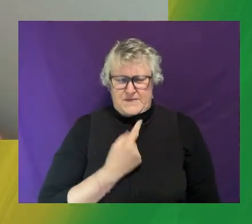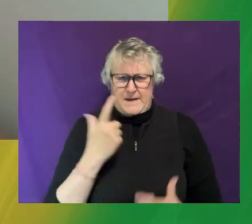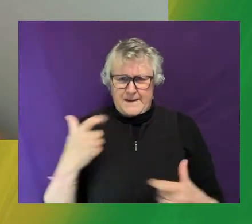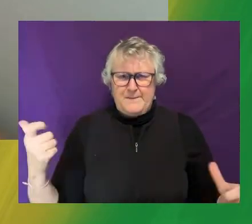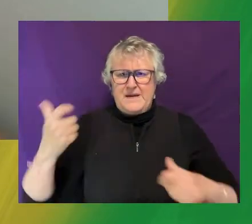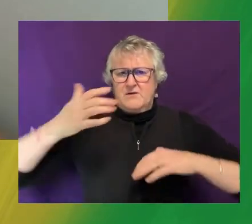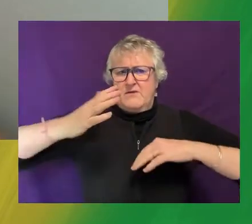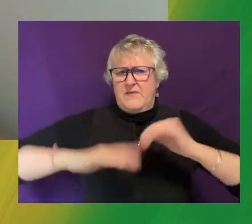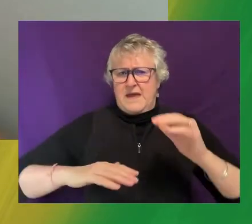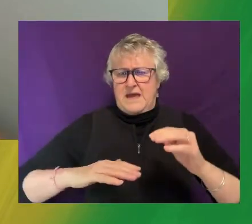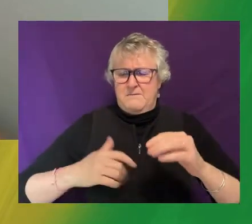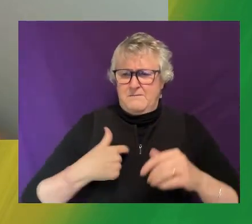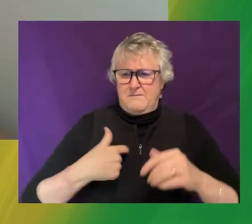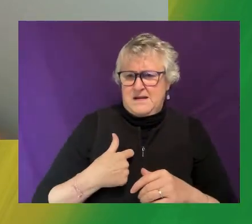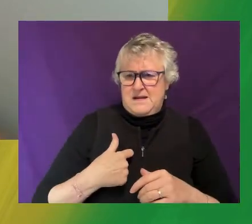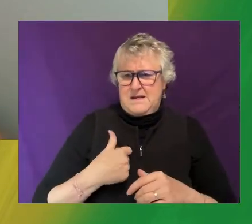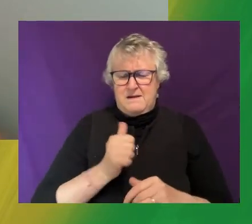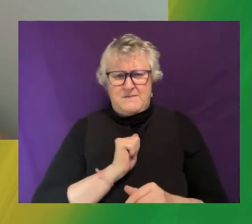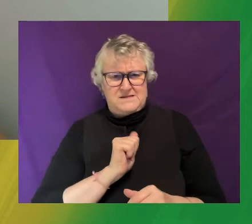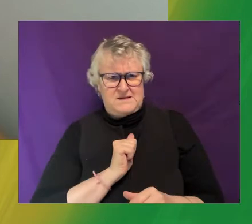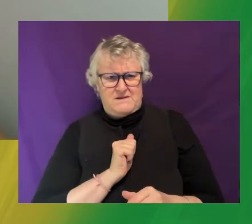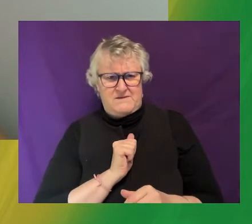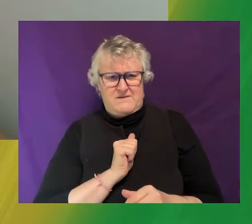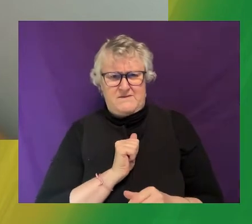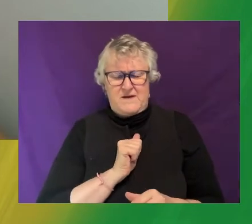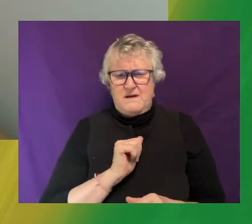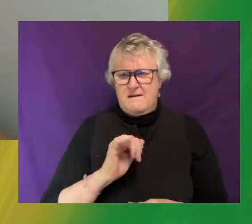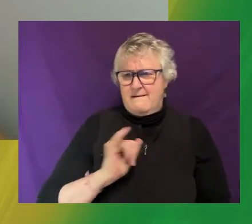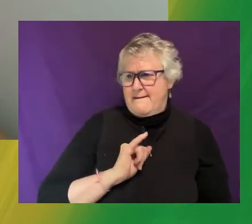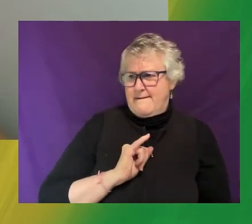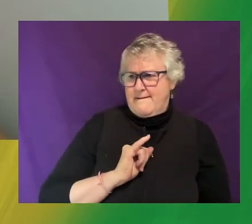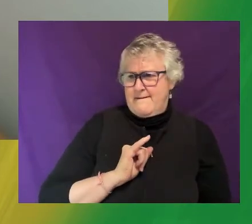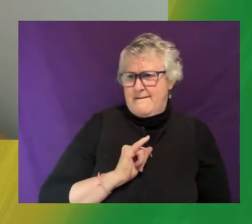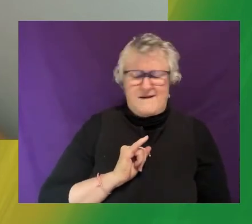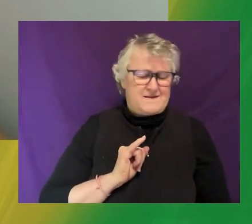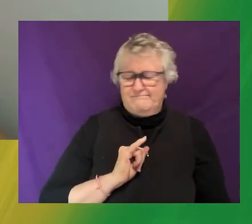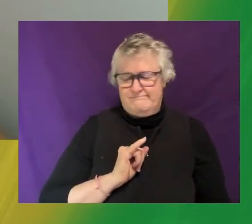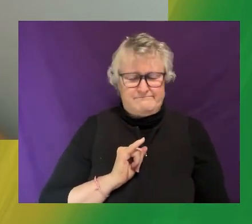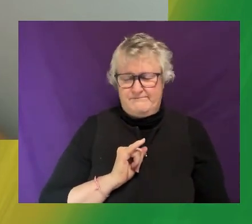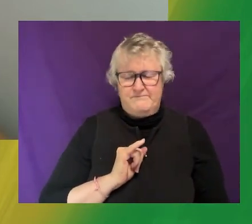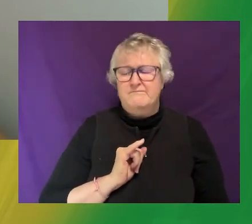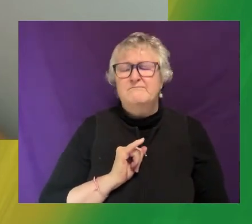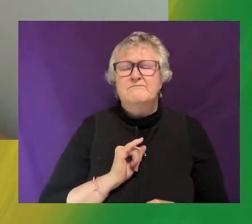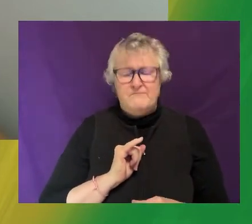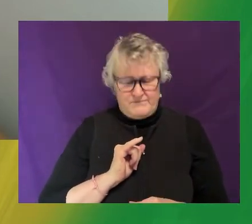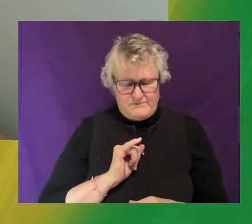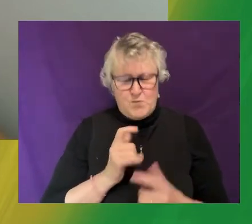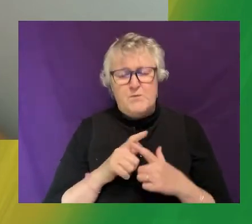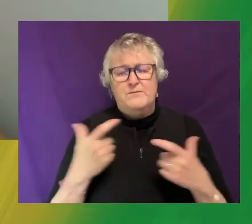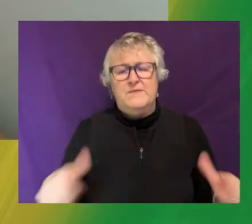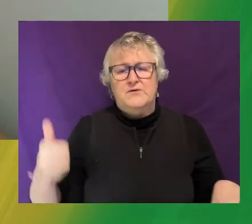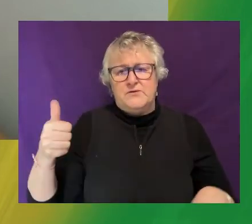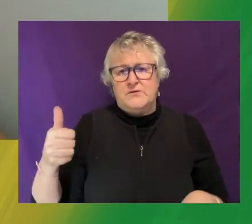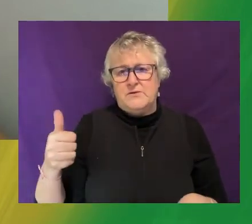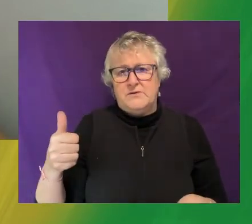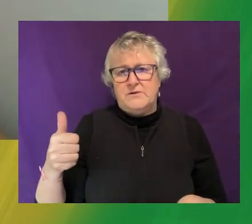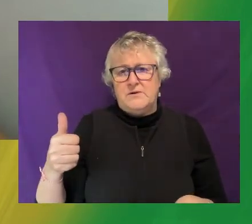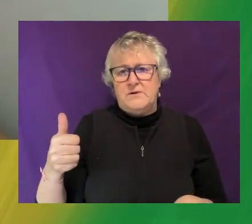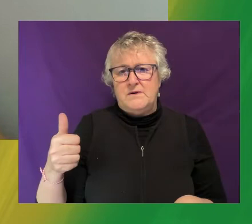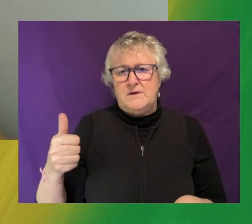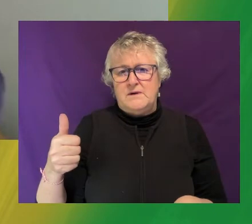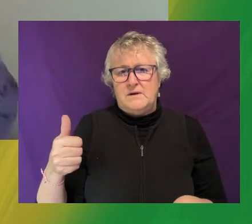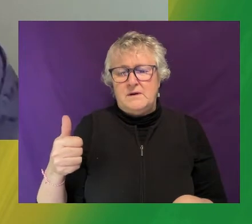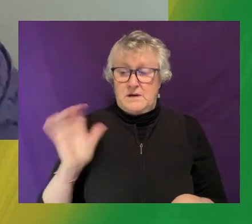I once believed that whether or not I chose to use my gifts was my prerogative. But